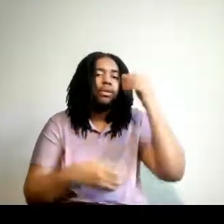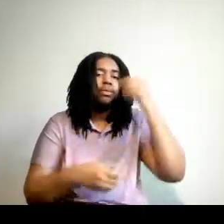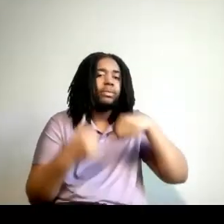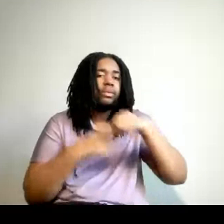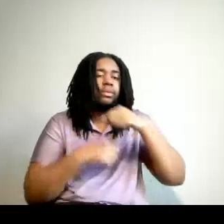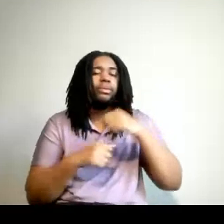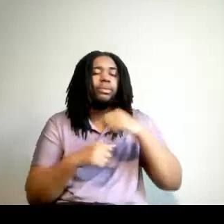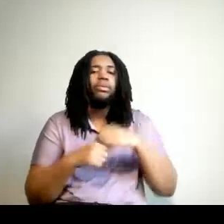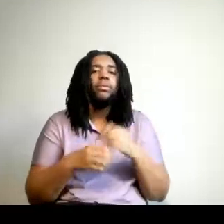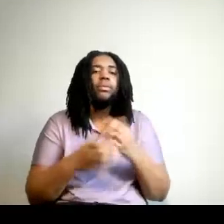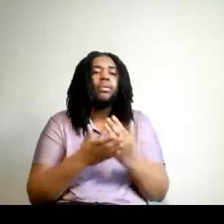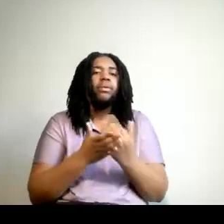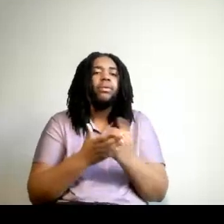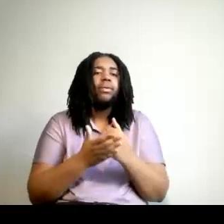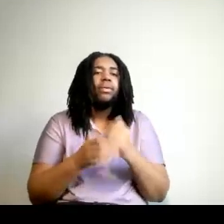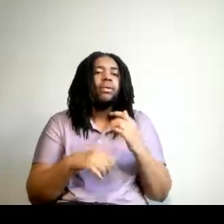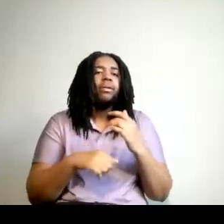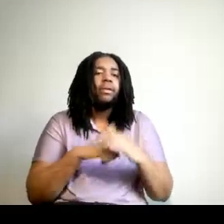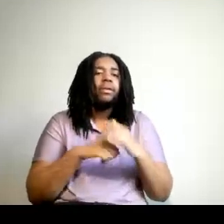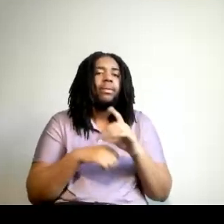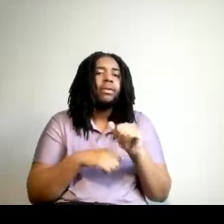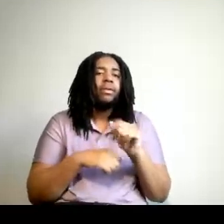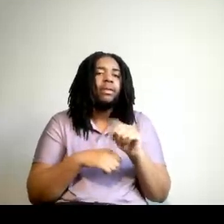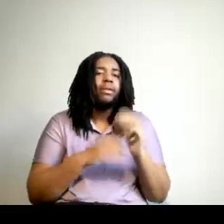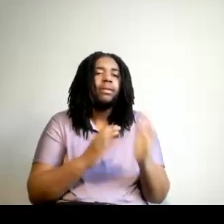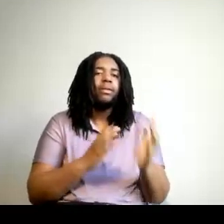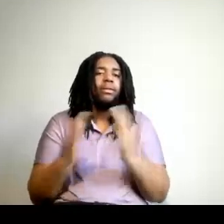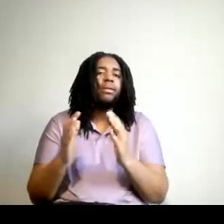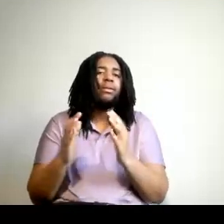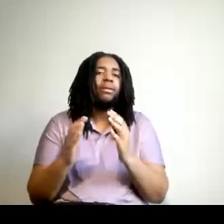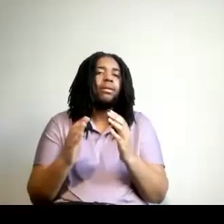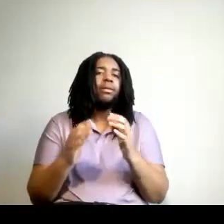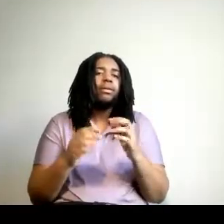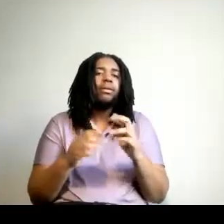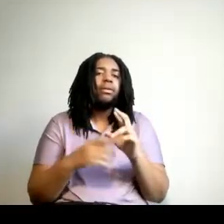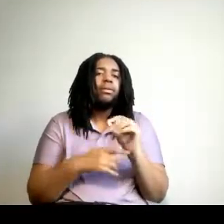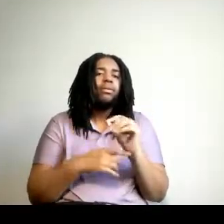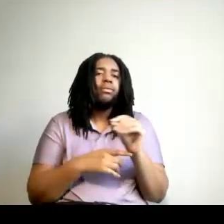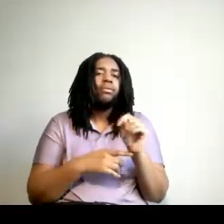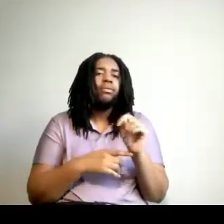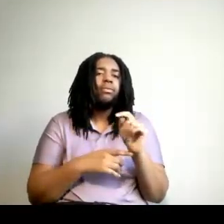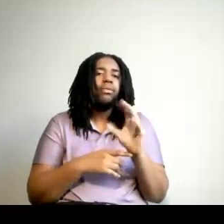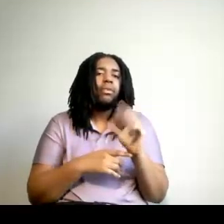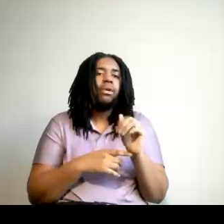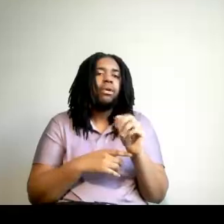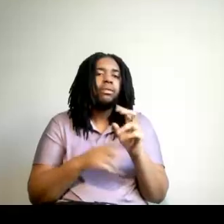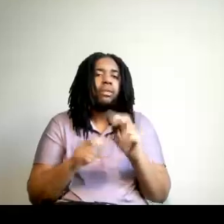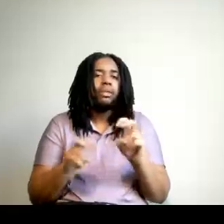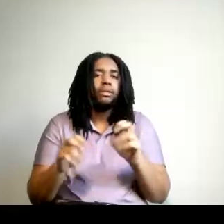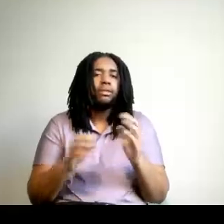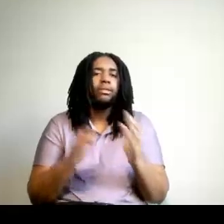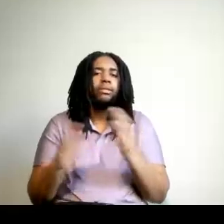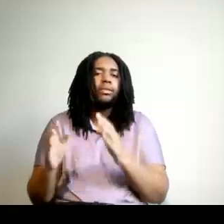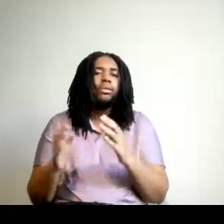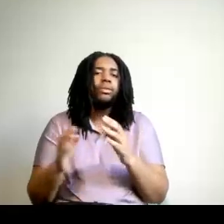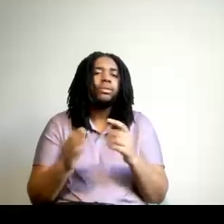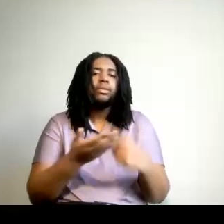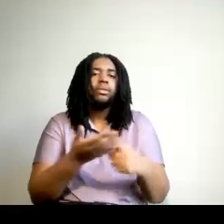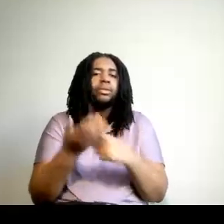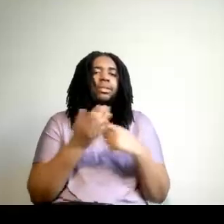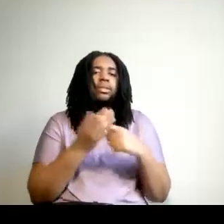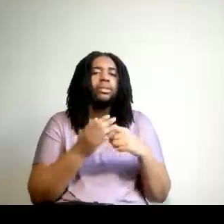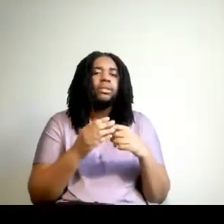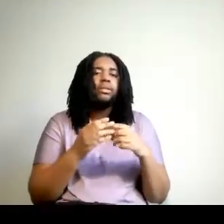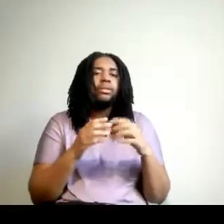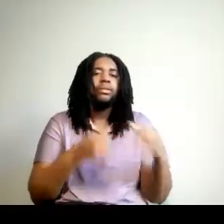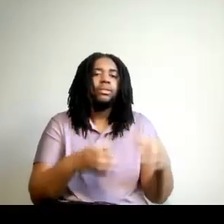data. We did something called a root cause analysis that you'll hear more about. We hosted discussion sessions. You'll also hear a little bit